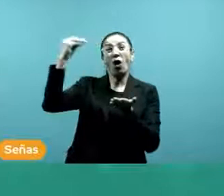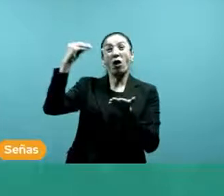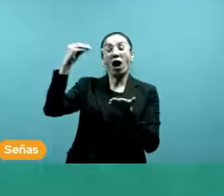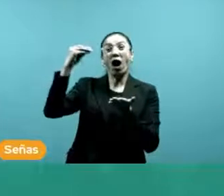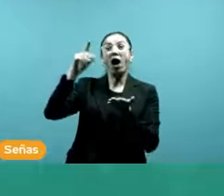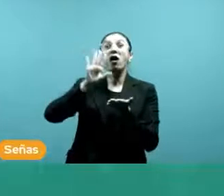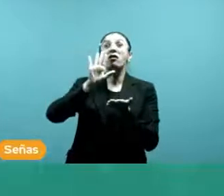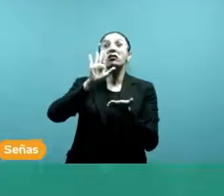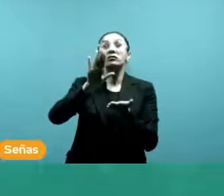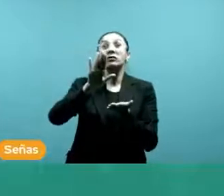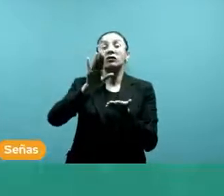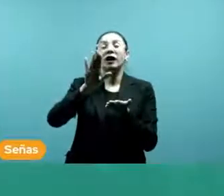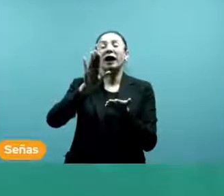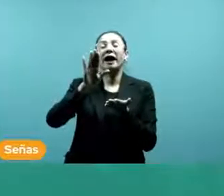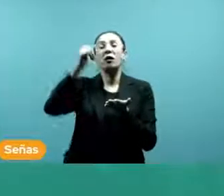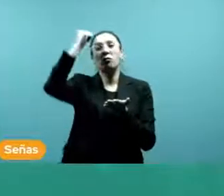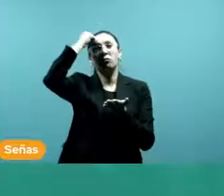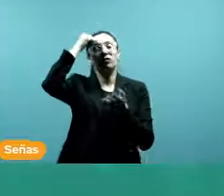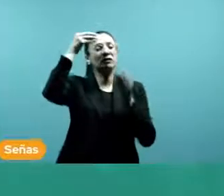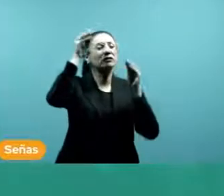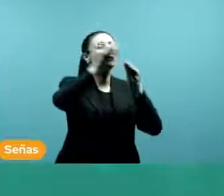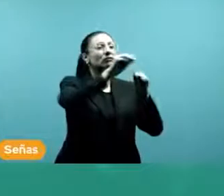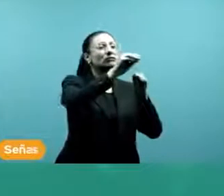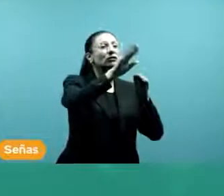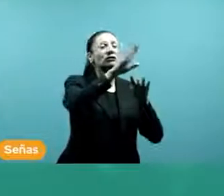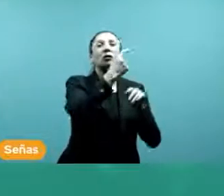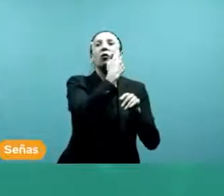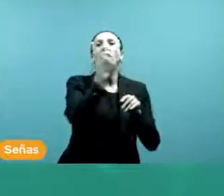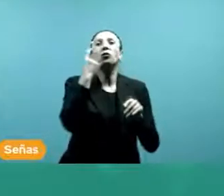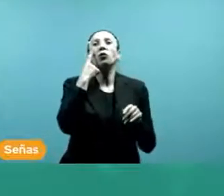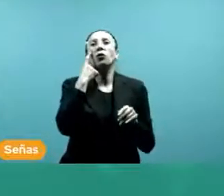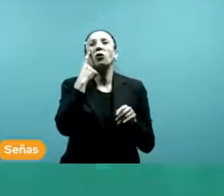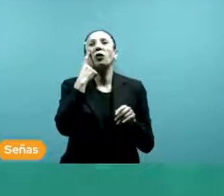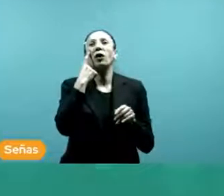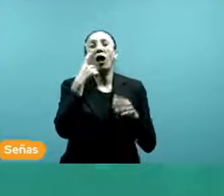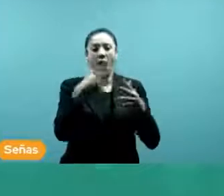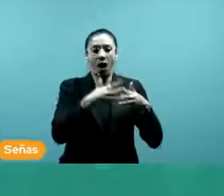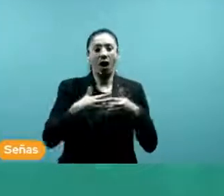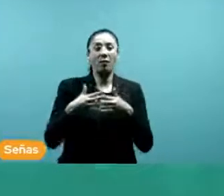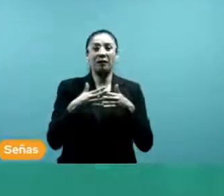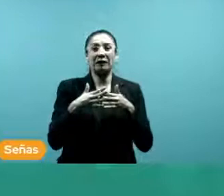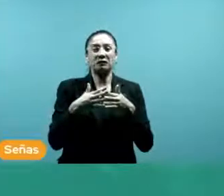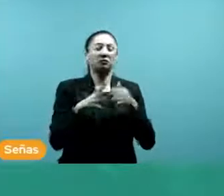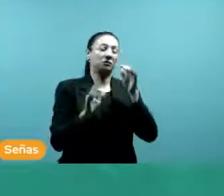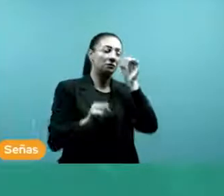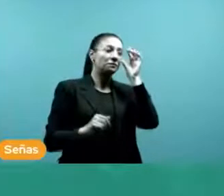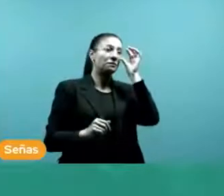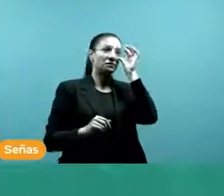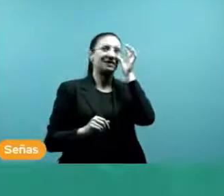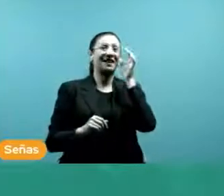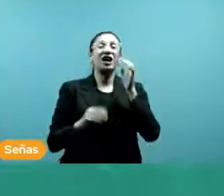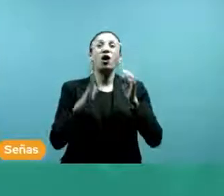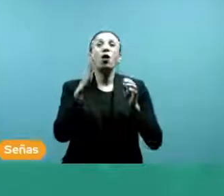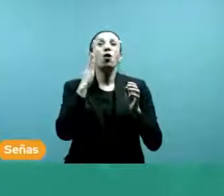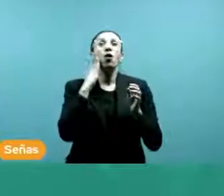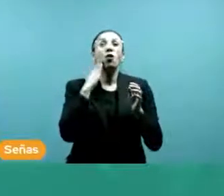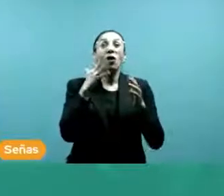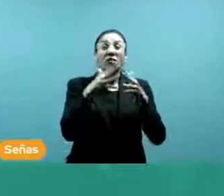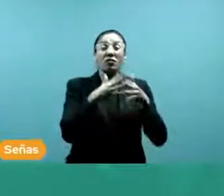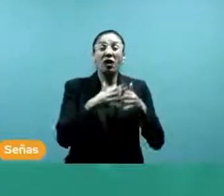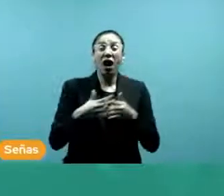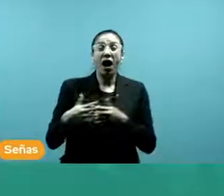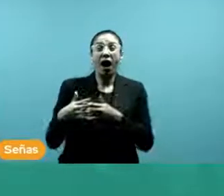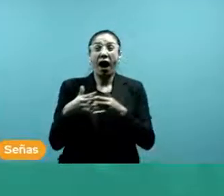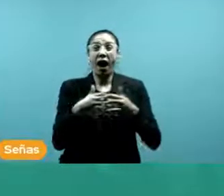Germans started deporting americano Jews from the equipo. Netherlands. To Auschwitz, he, his y wife, his two children